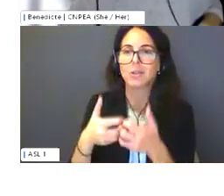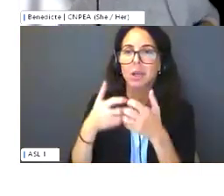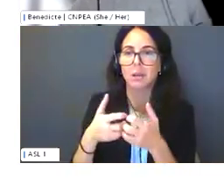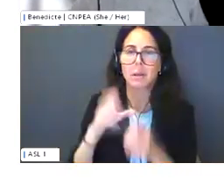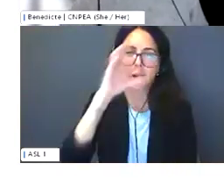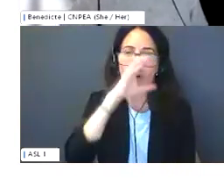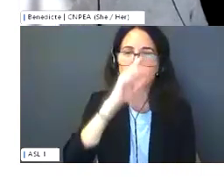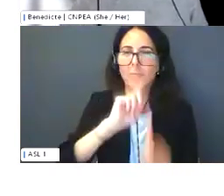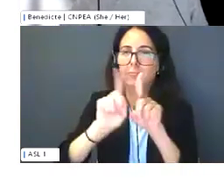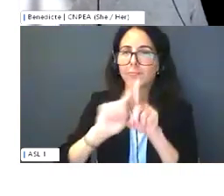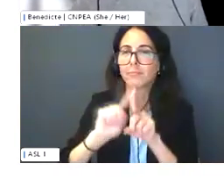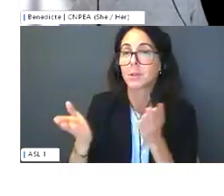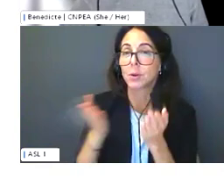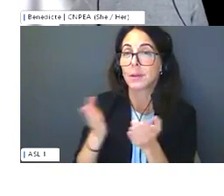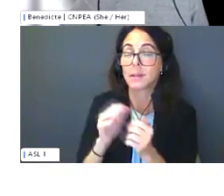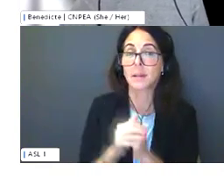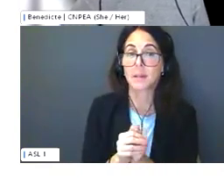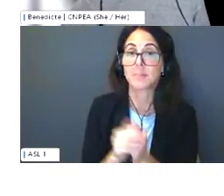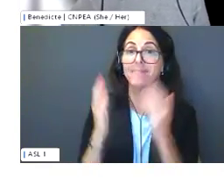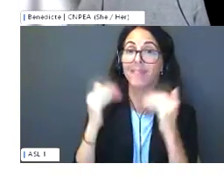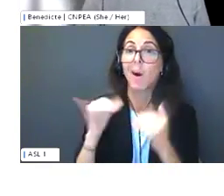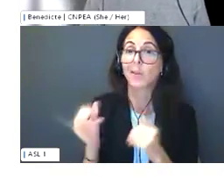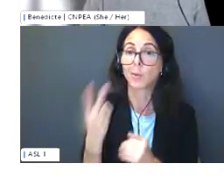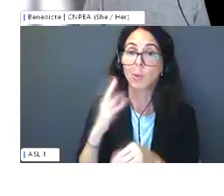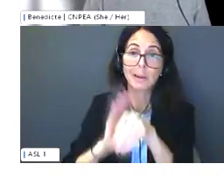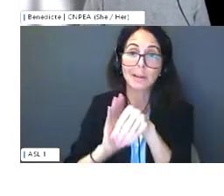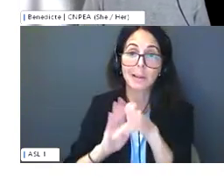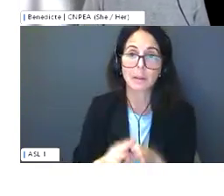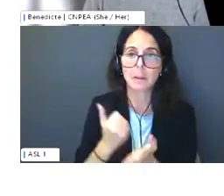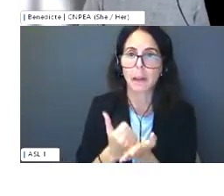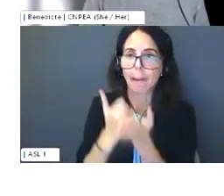services. We also have 2 consultants that can help navigate